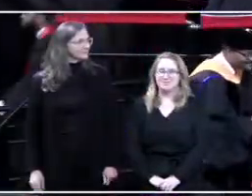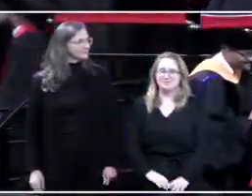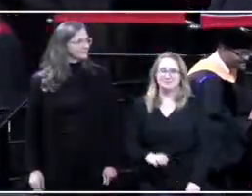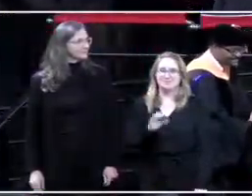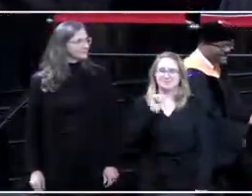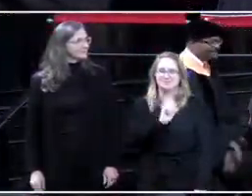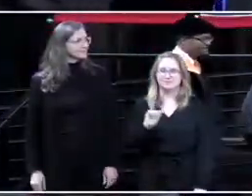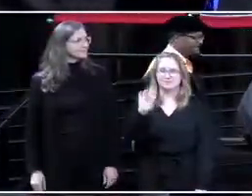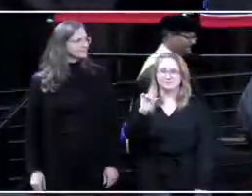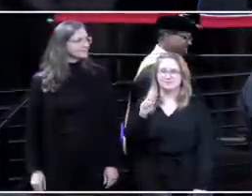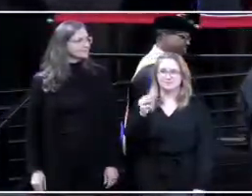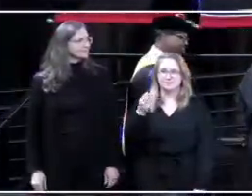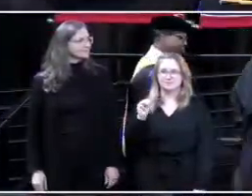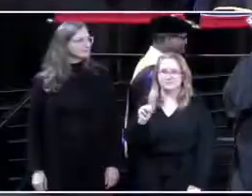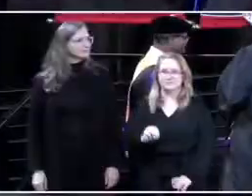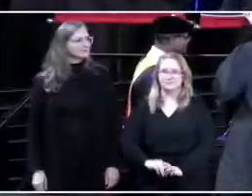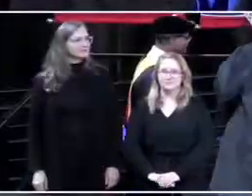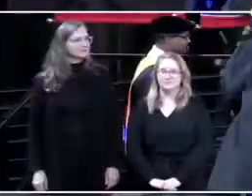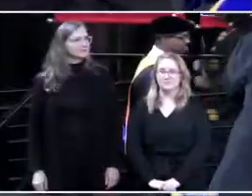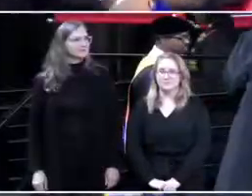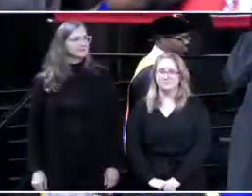Iriana Fordham.